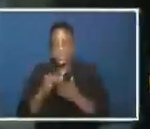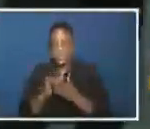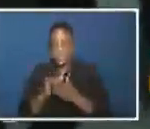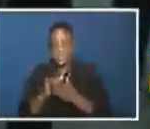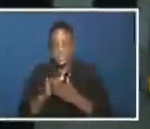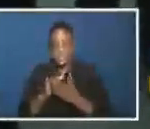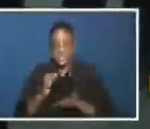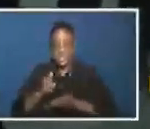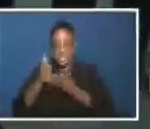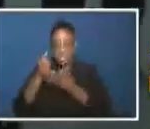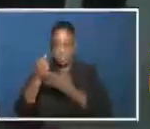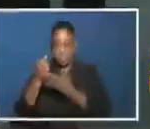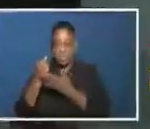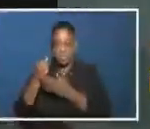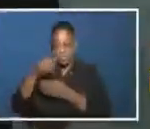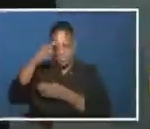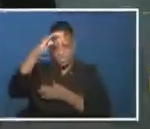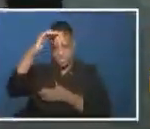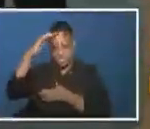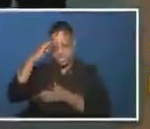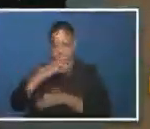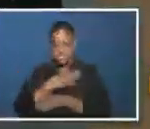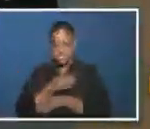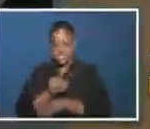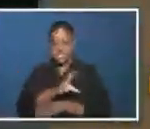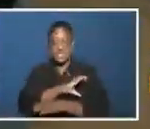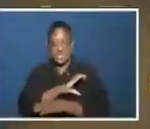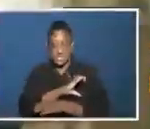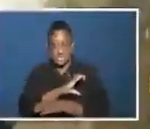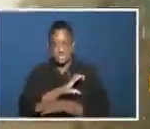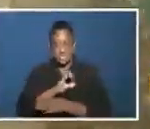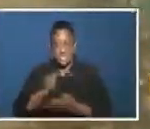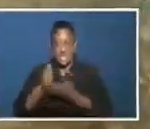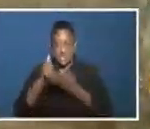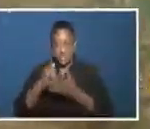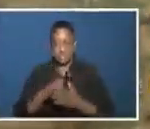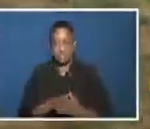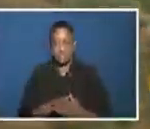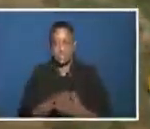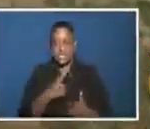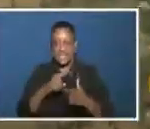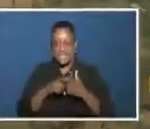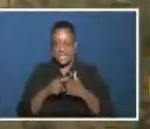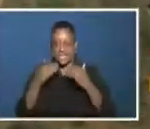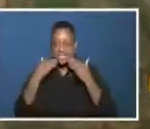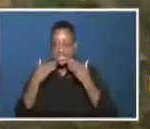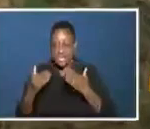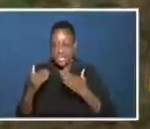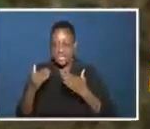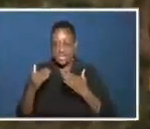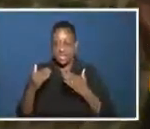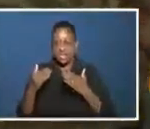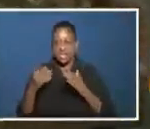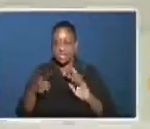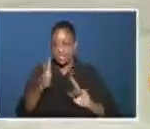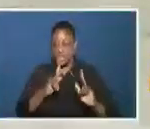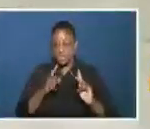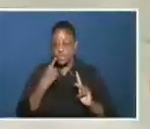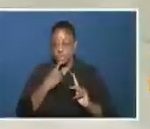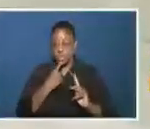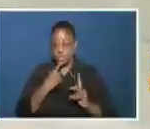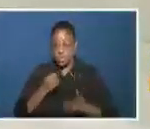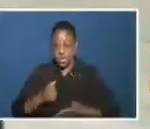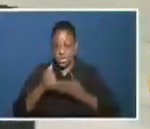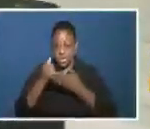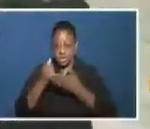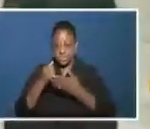armed forces, including police and defense force officers. The minister also thanked airport authority staff who assisted in getting